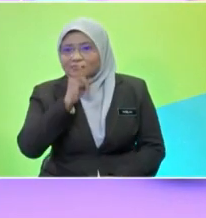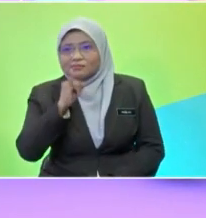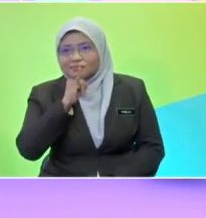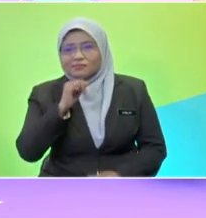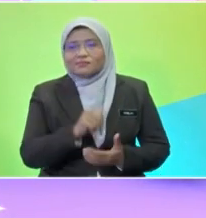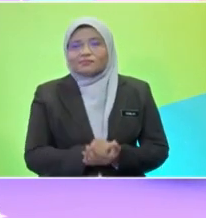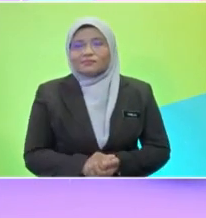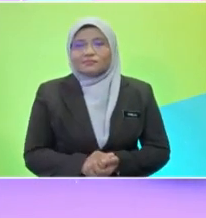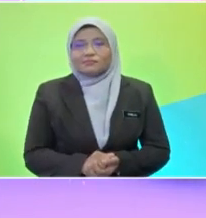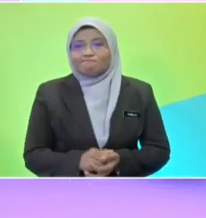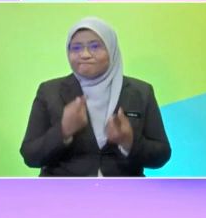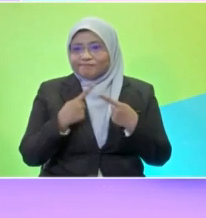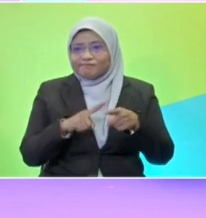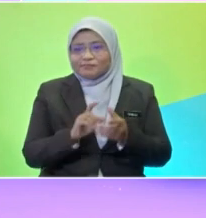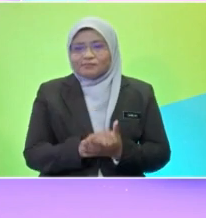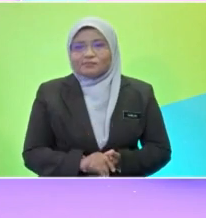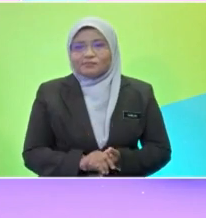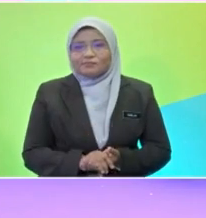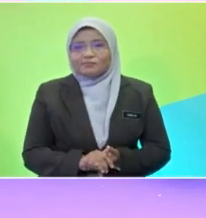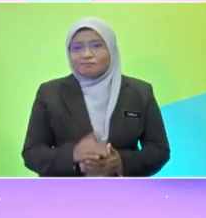My favorite singer